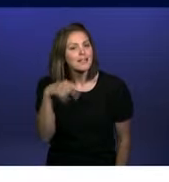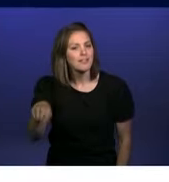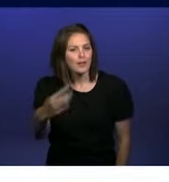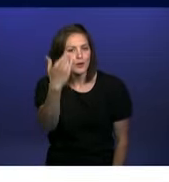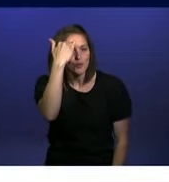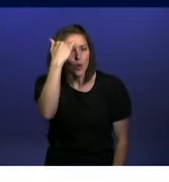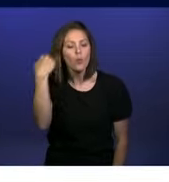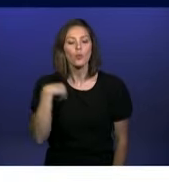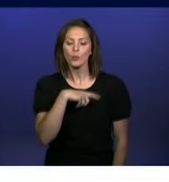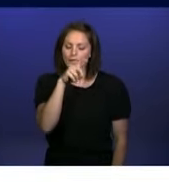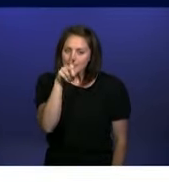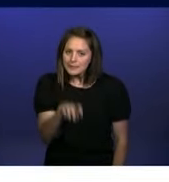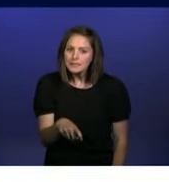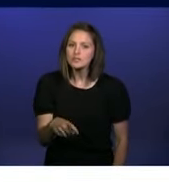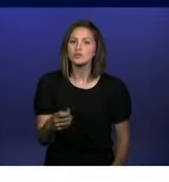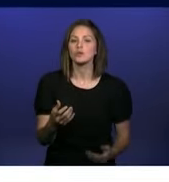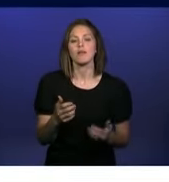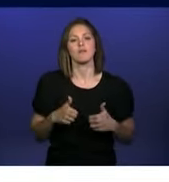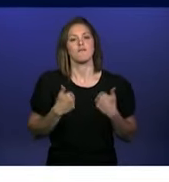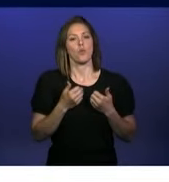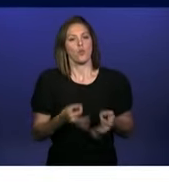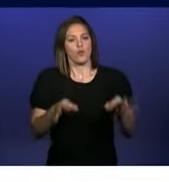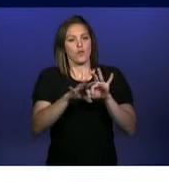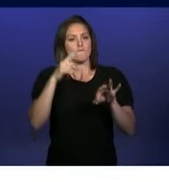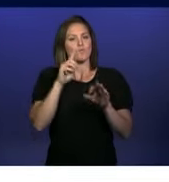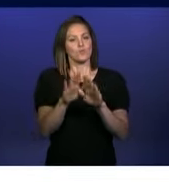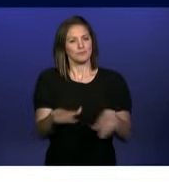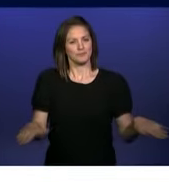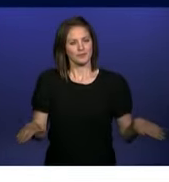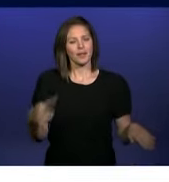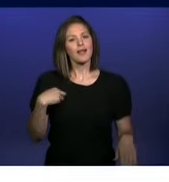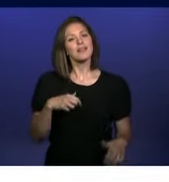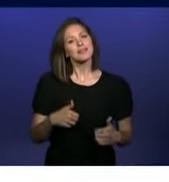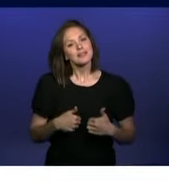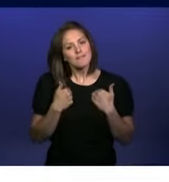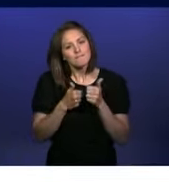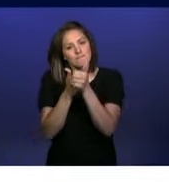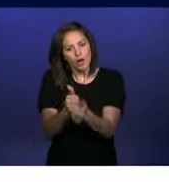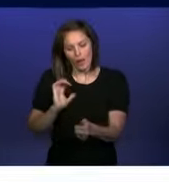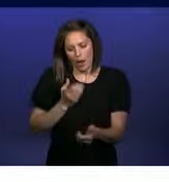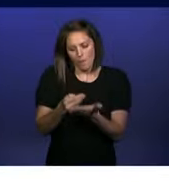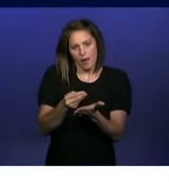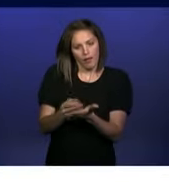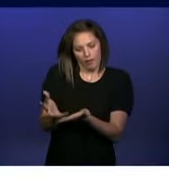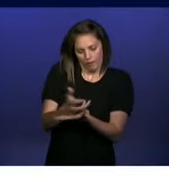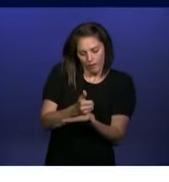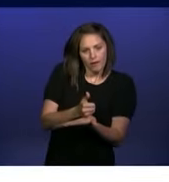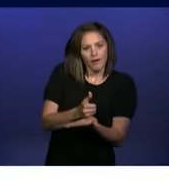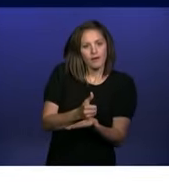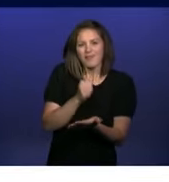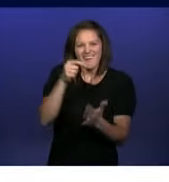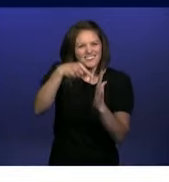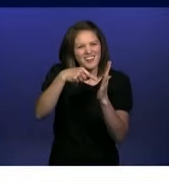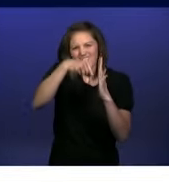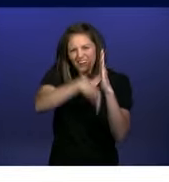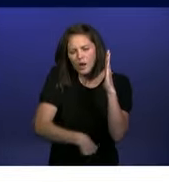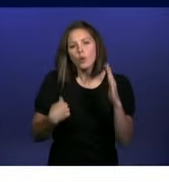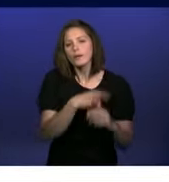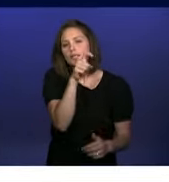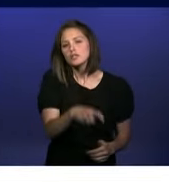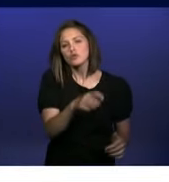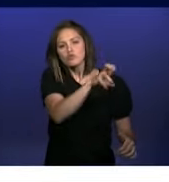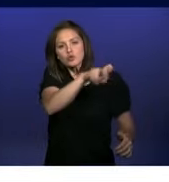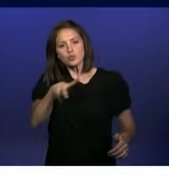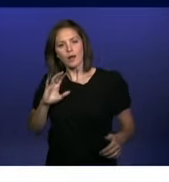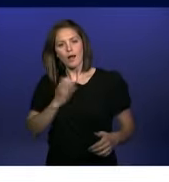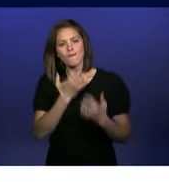of them. Live within our means. Return to our founding values, our Judeo-Christian values. We need to give the